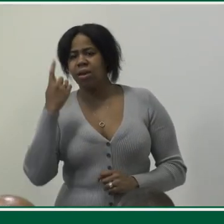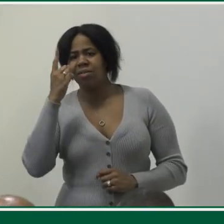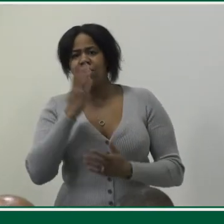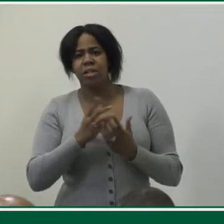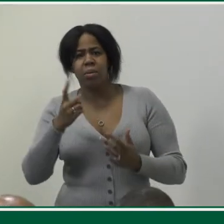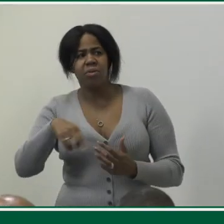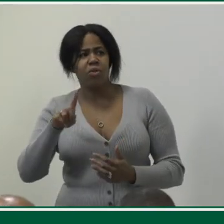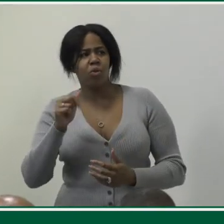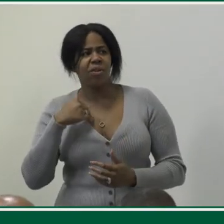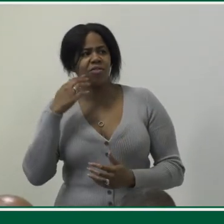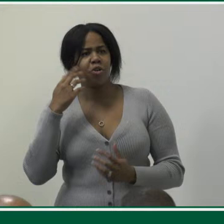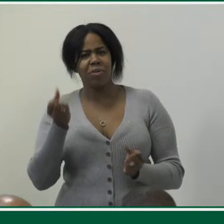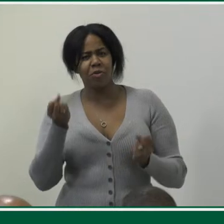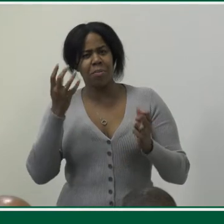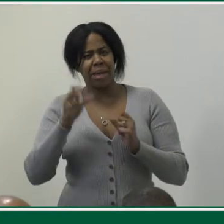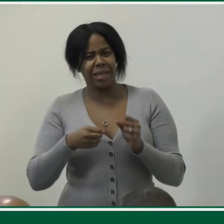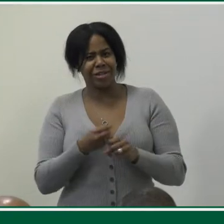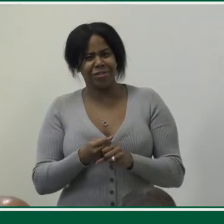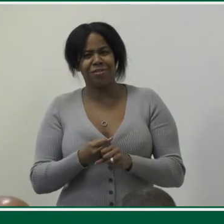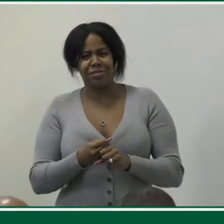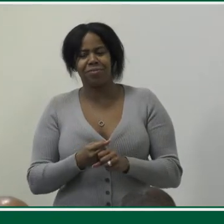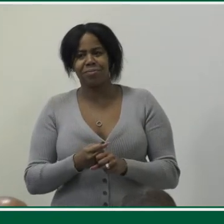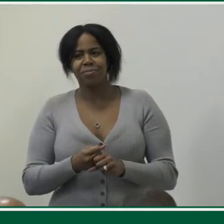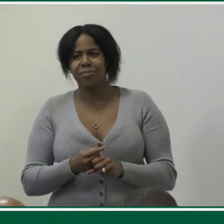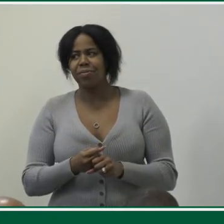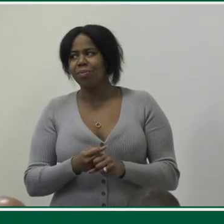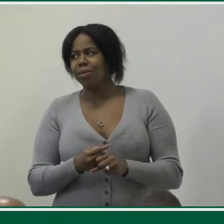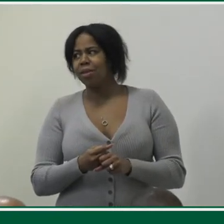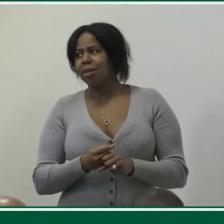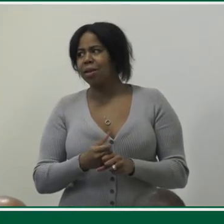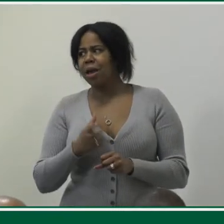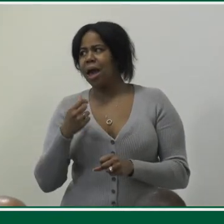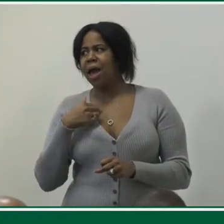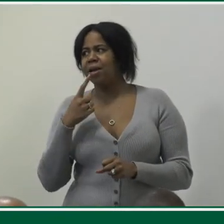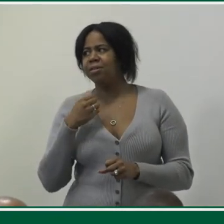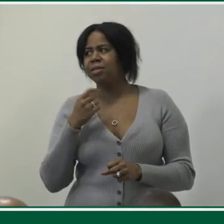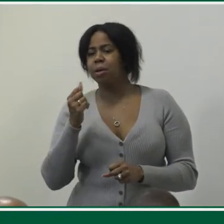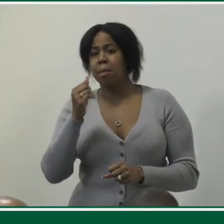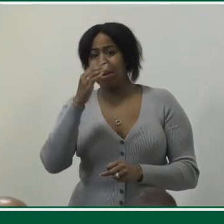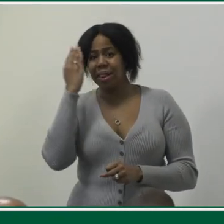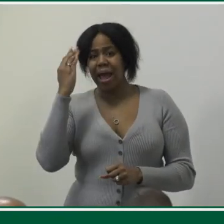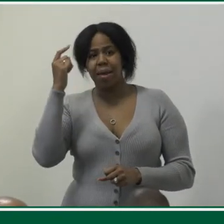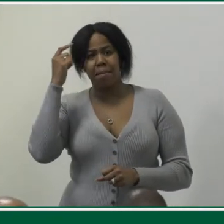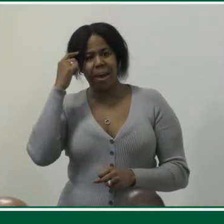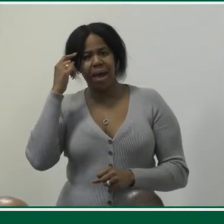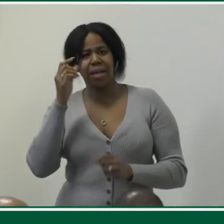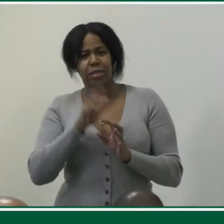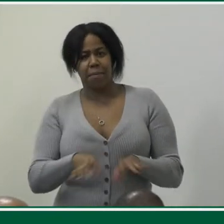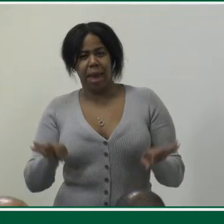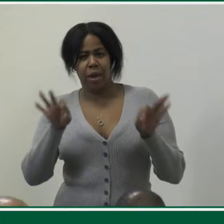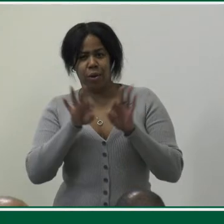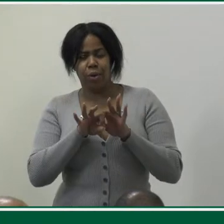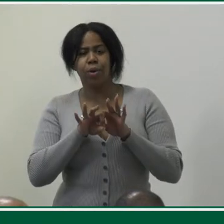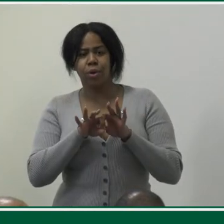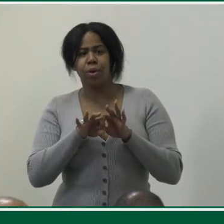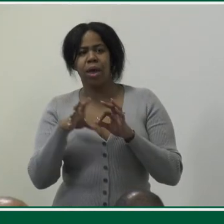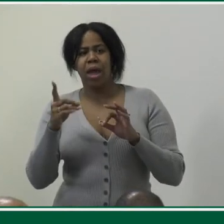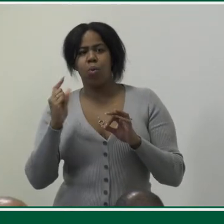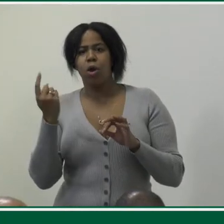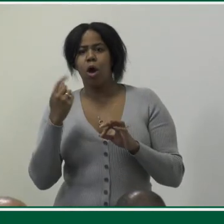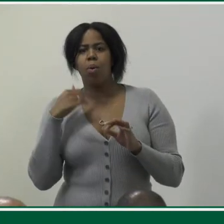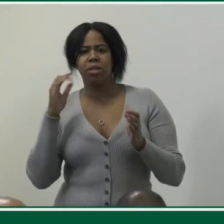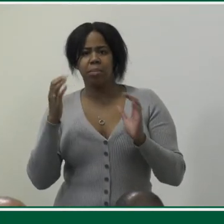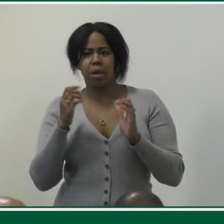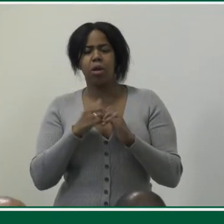over a number of years, for many years I did a class called Black Minds Matter. And we always made